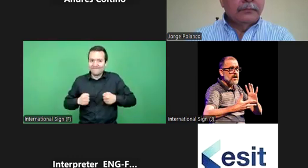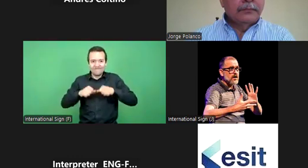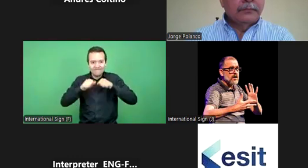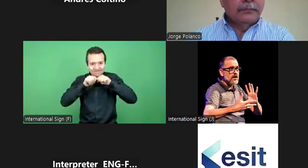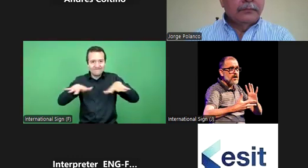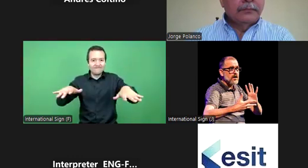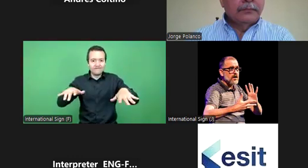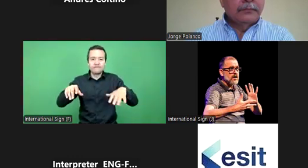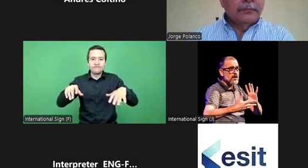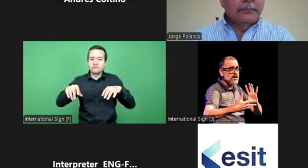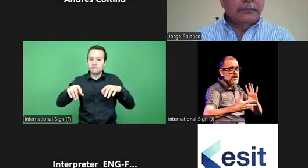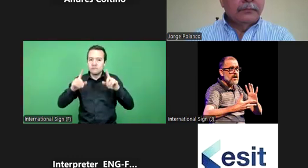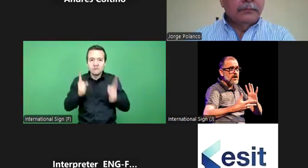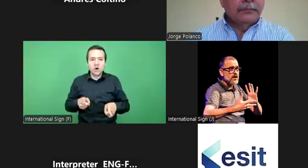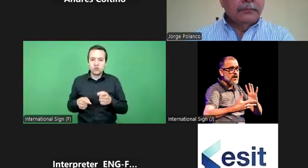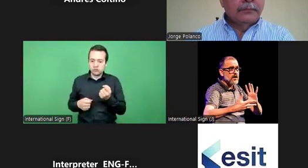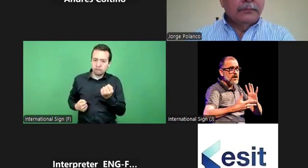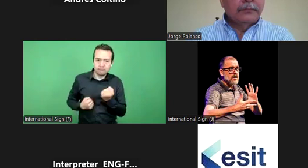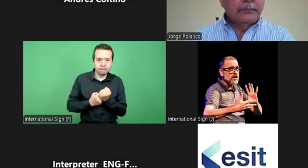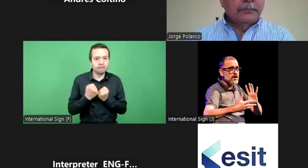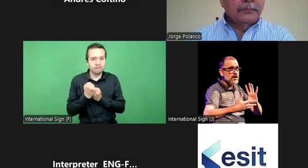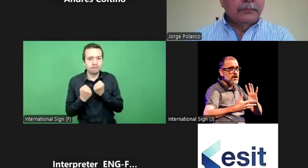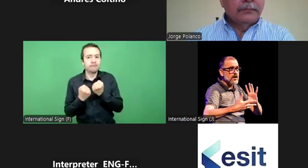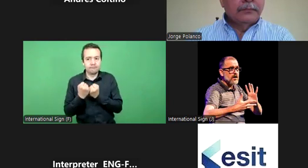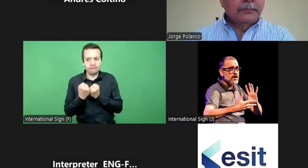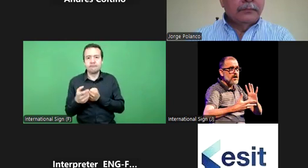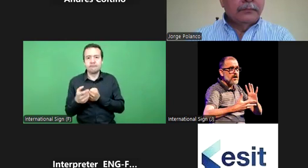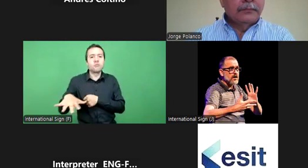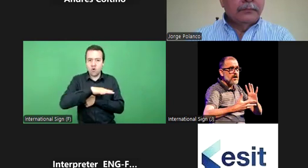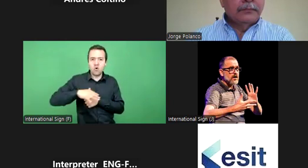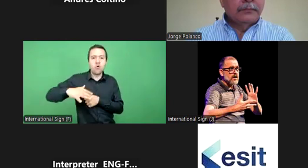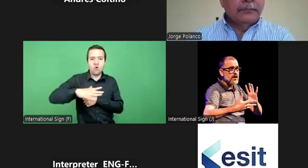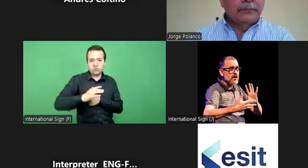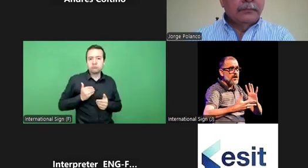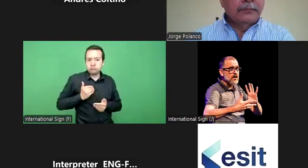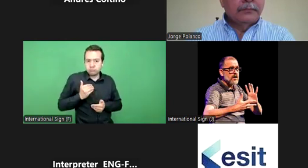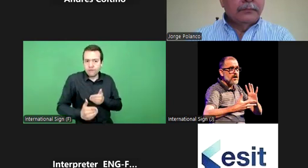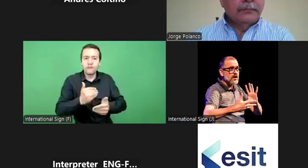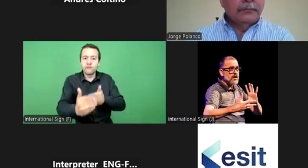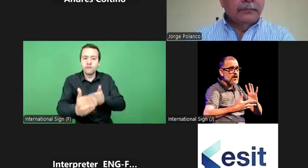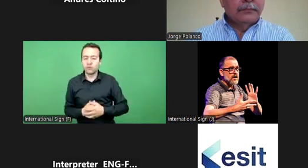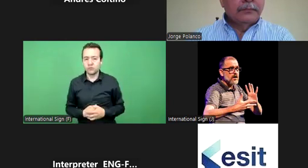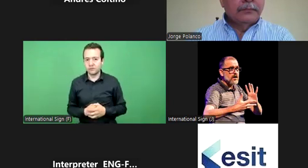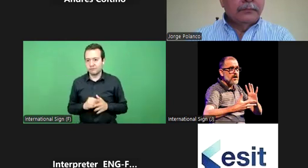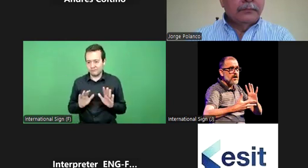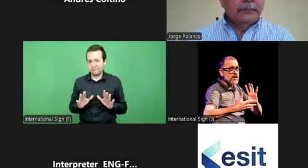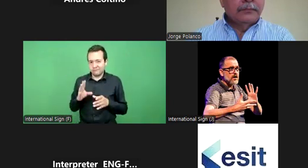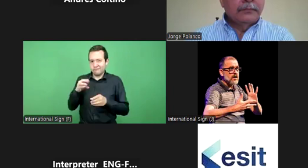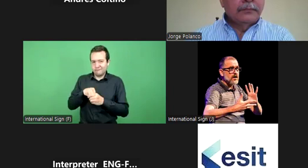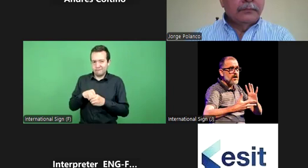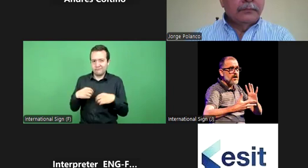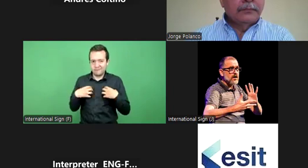can lead to more integrated and effective public health initiatives where all sectors